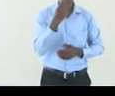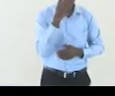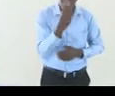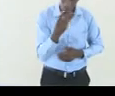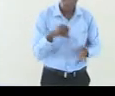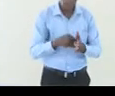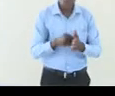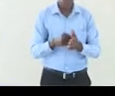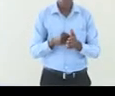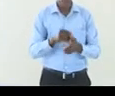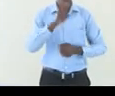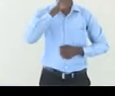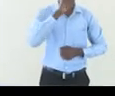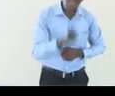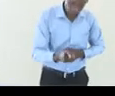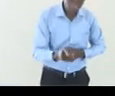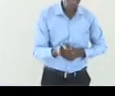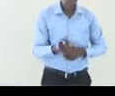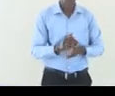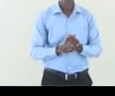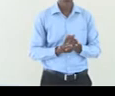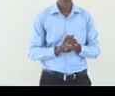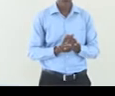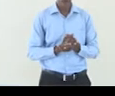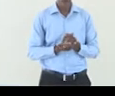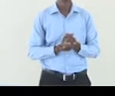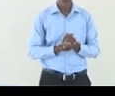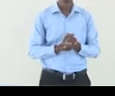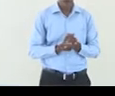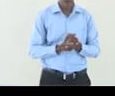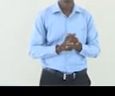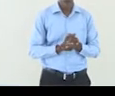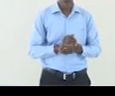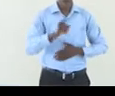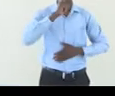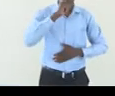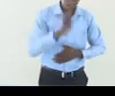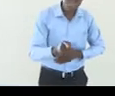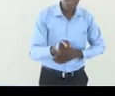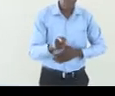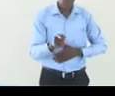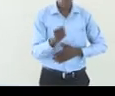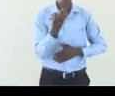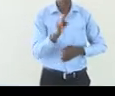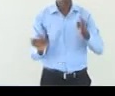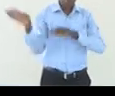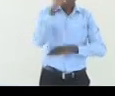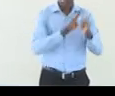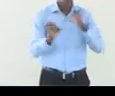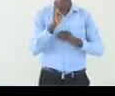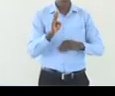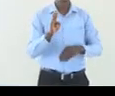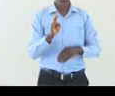it be more palatable. Assurance of turbulence. You are not saying assurance of blessings. You are saying assurance of